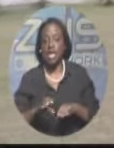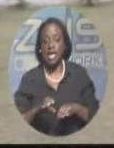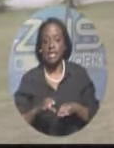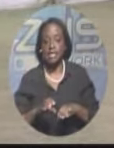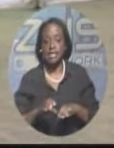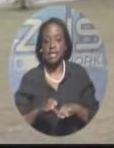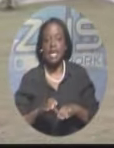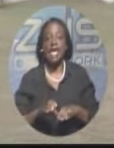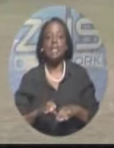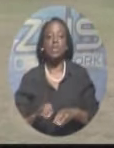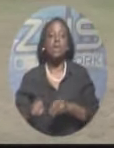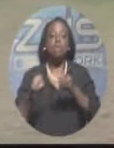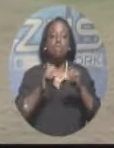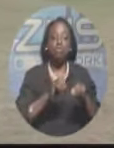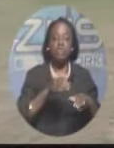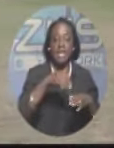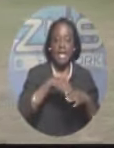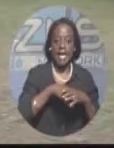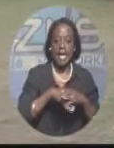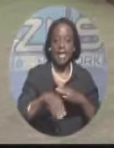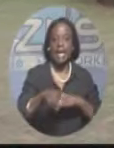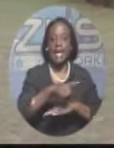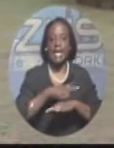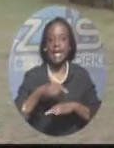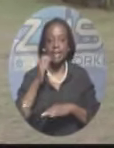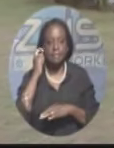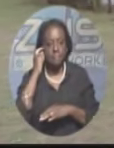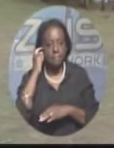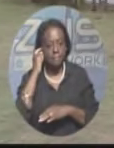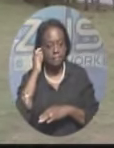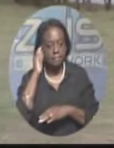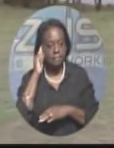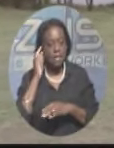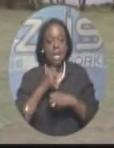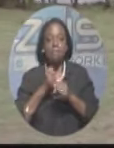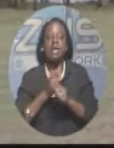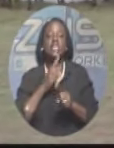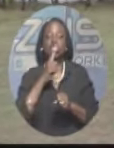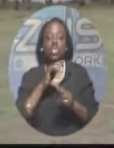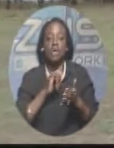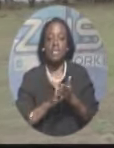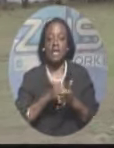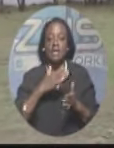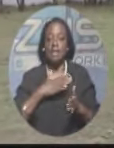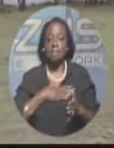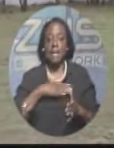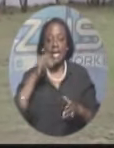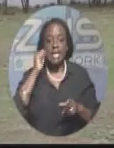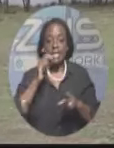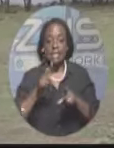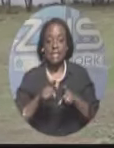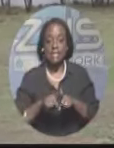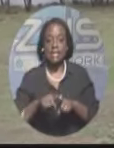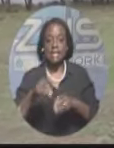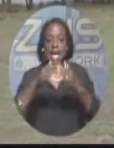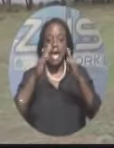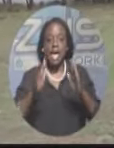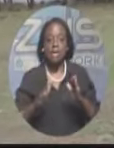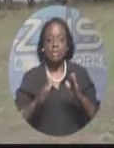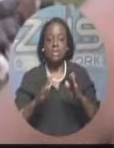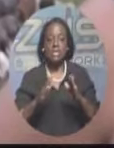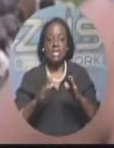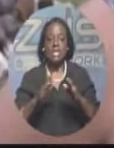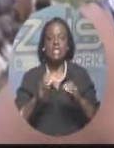further inland was closing quickly. Well, I'm just making sure that my sister's house is secure before we move into the